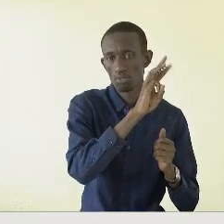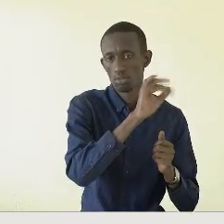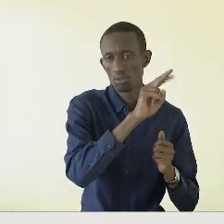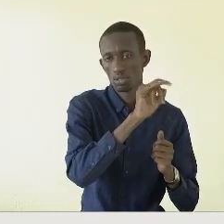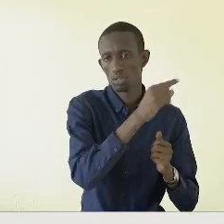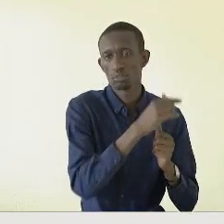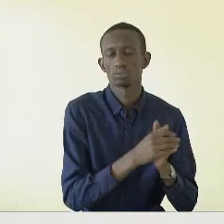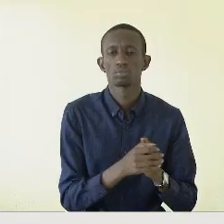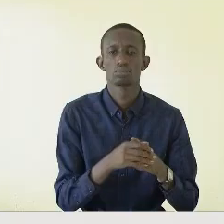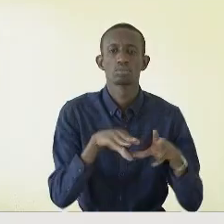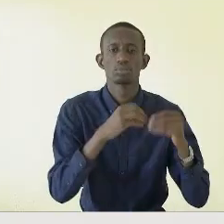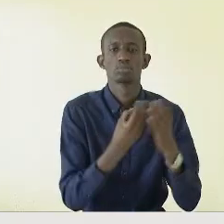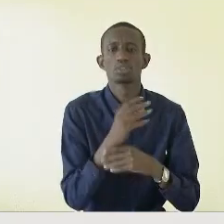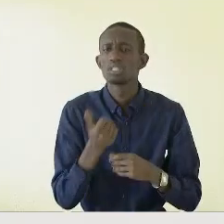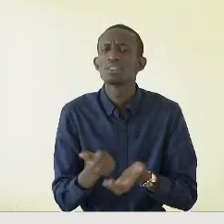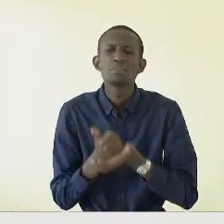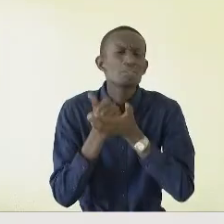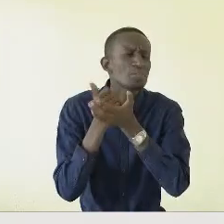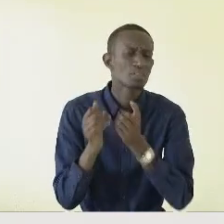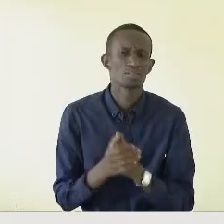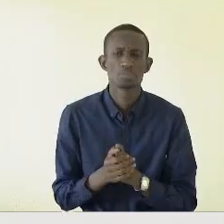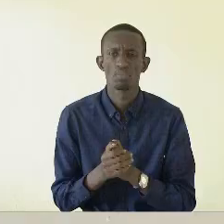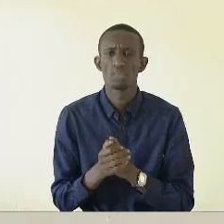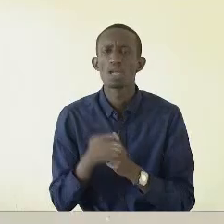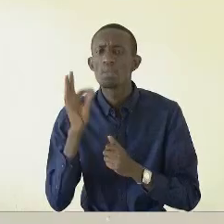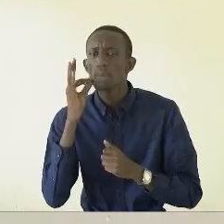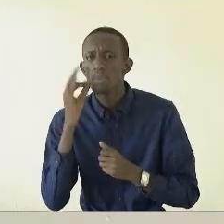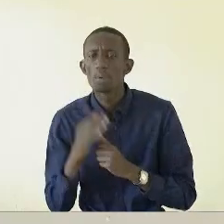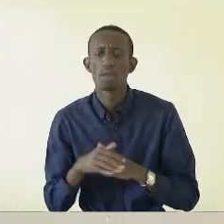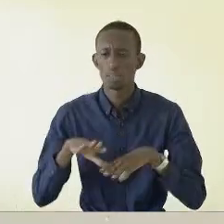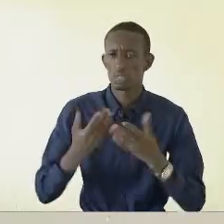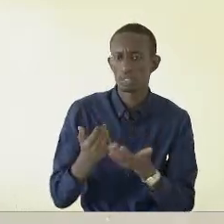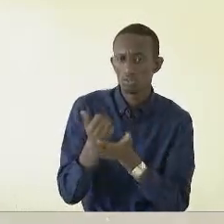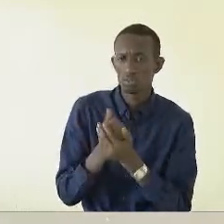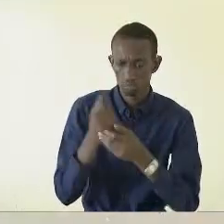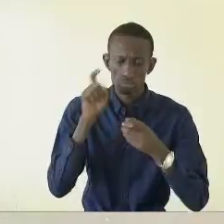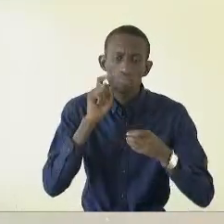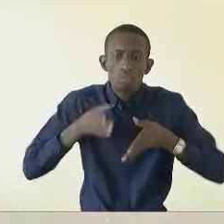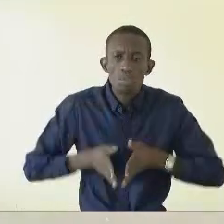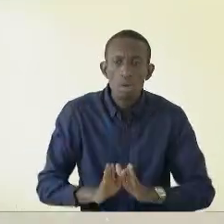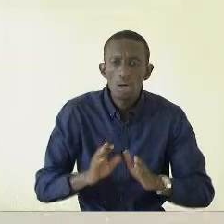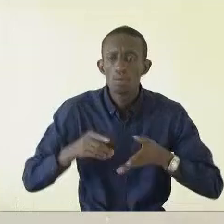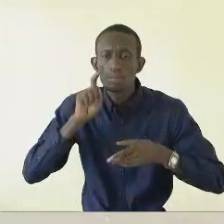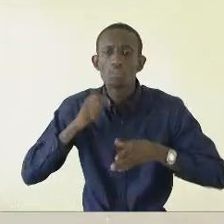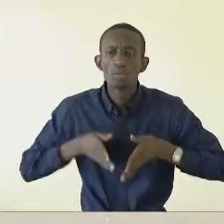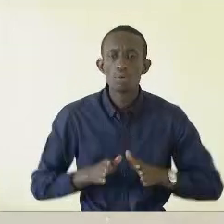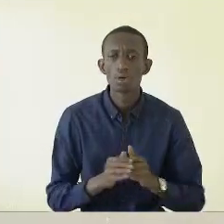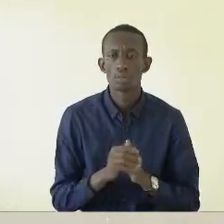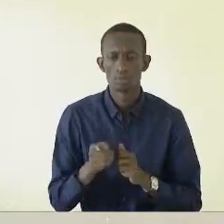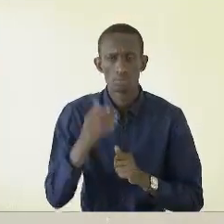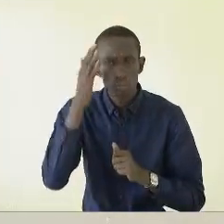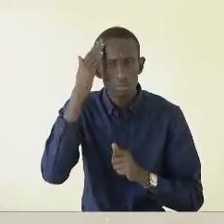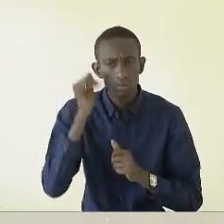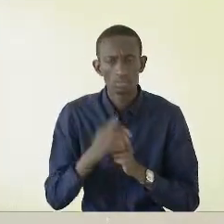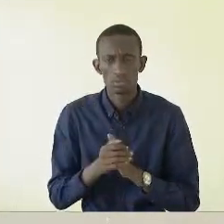also meant for reproduction. Remember, when we talk about shoot system, we mean upper organs